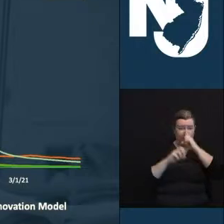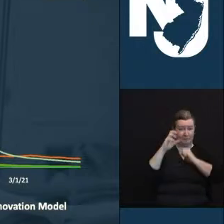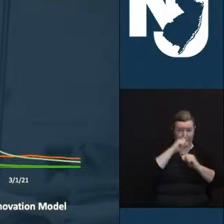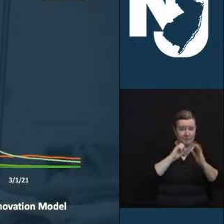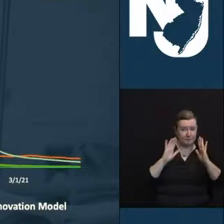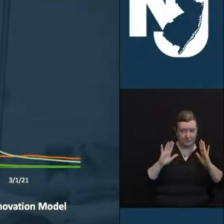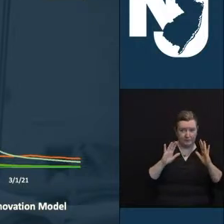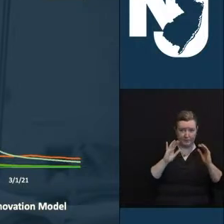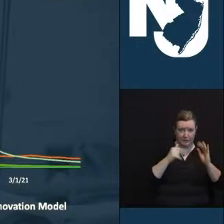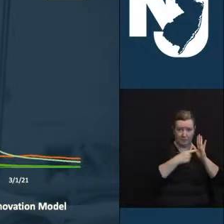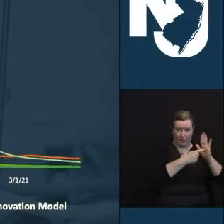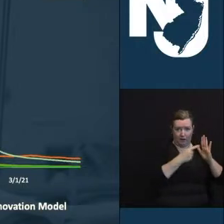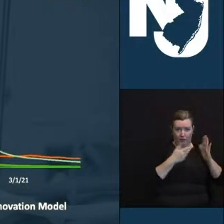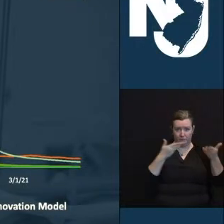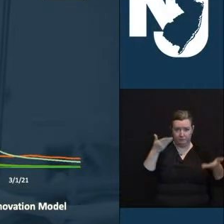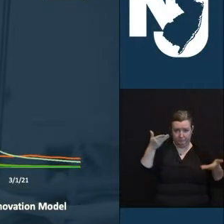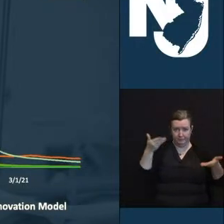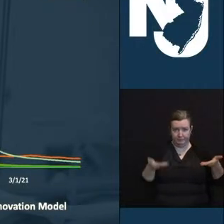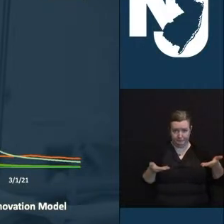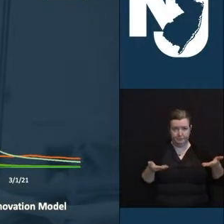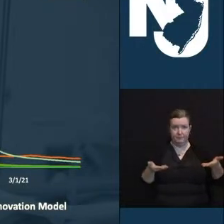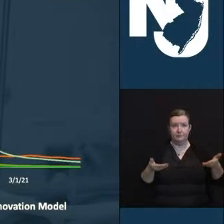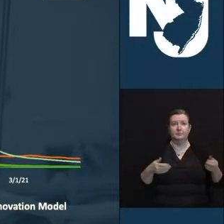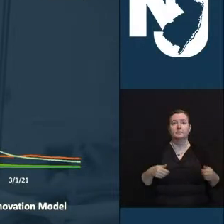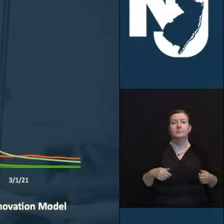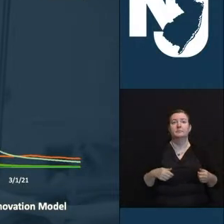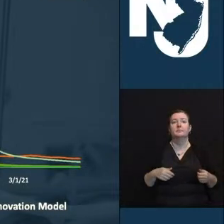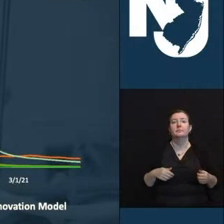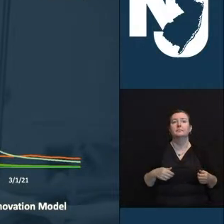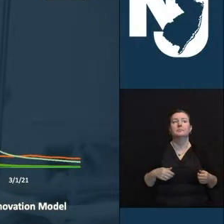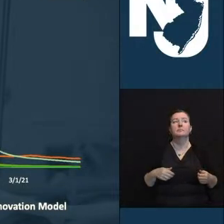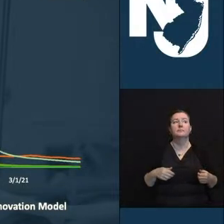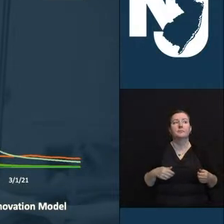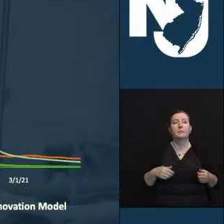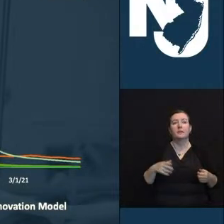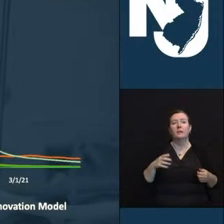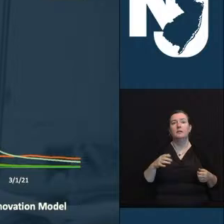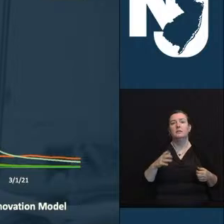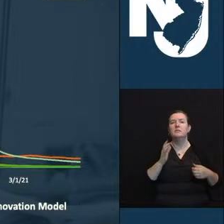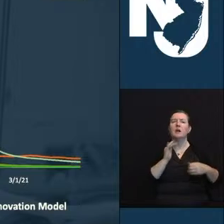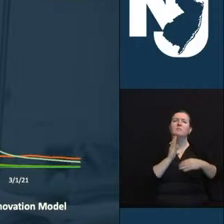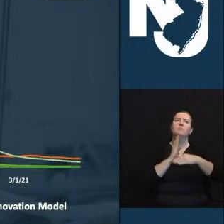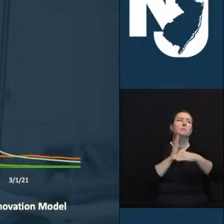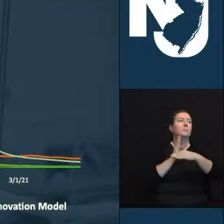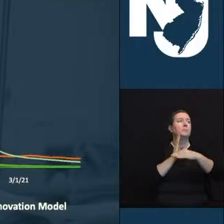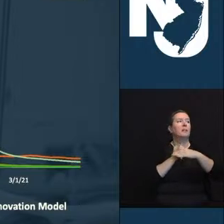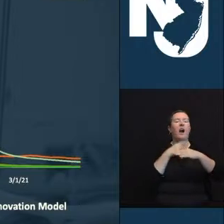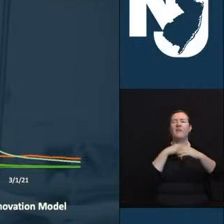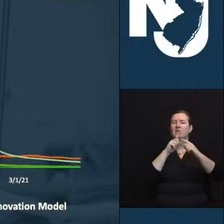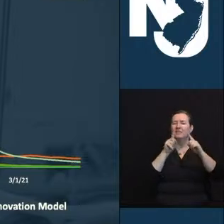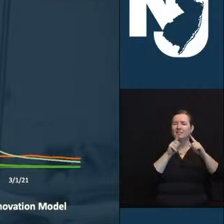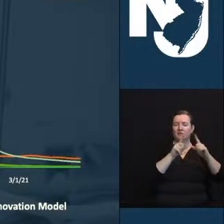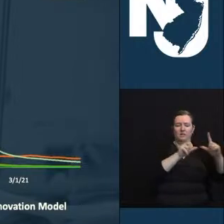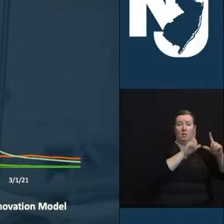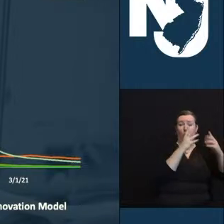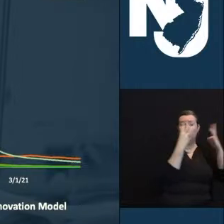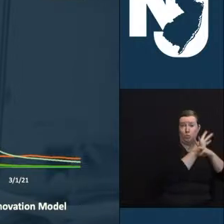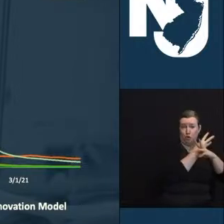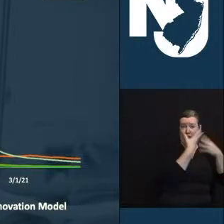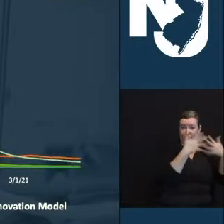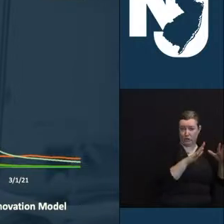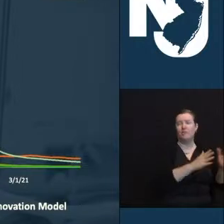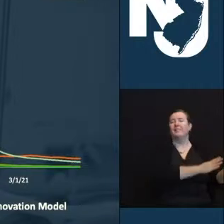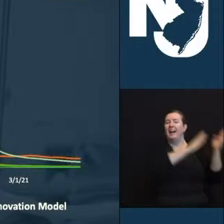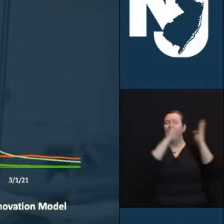where all of us do a little more to continue with our masking and social distancing, where more of us use